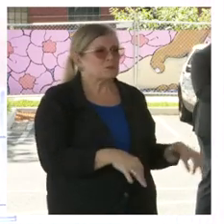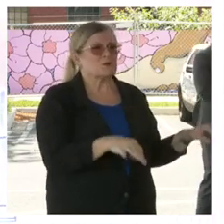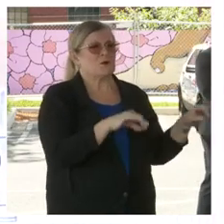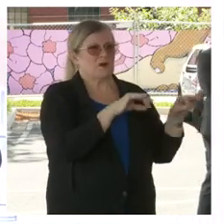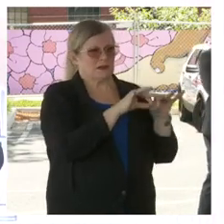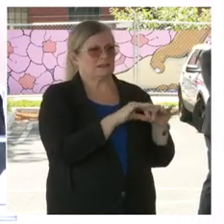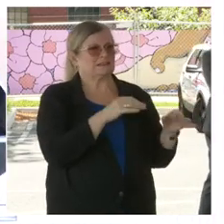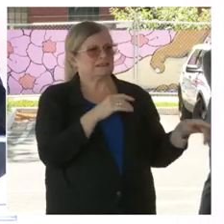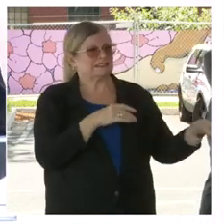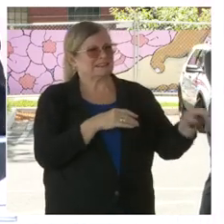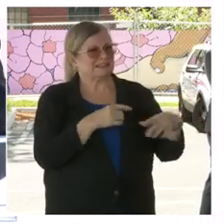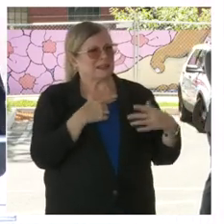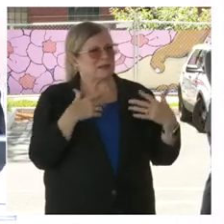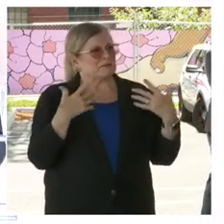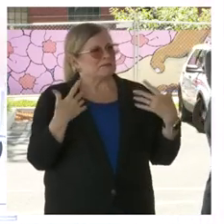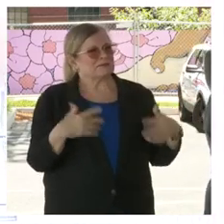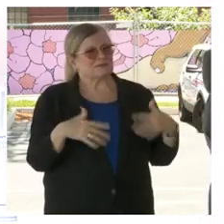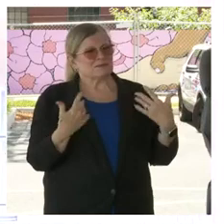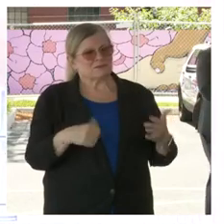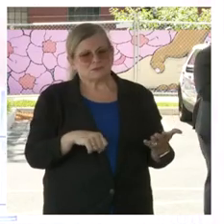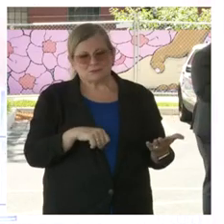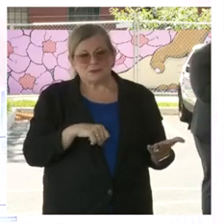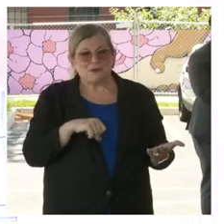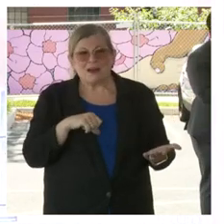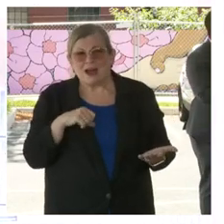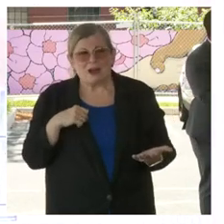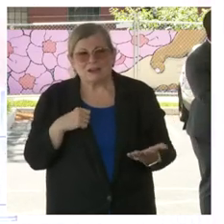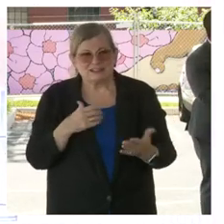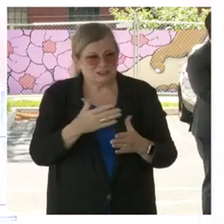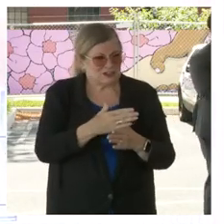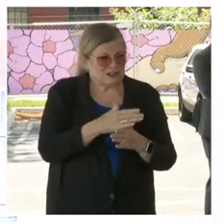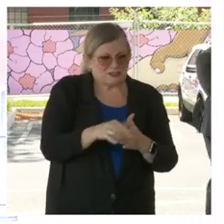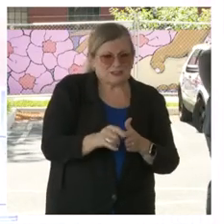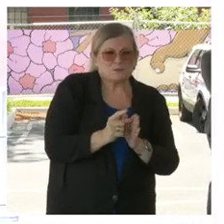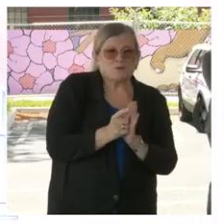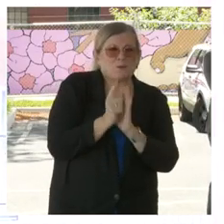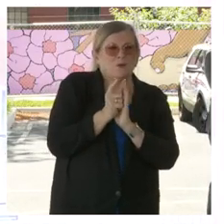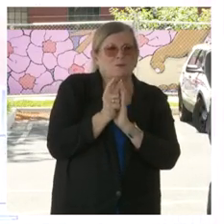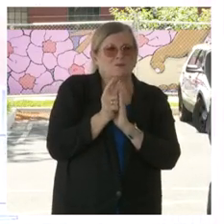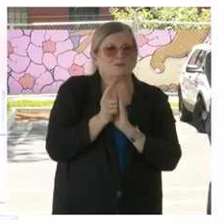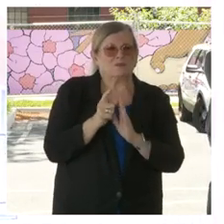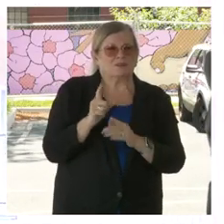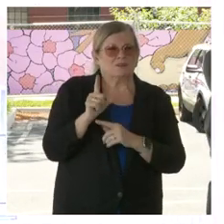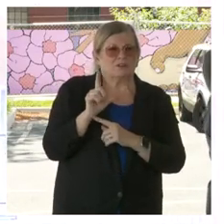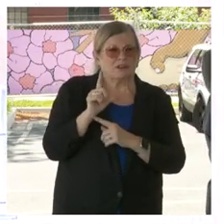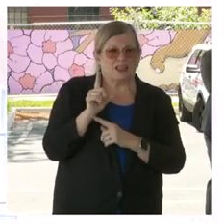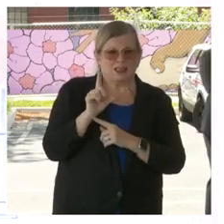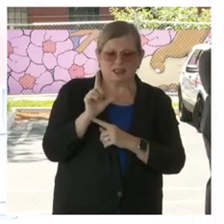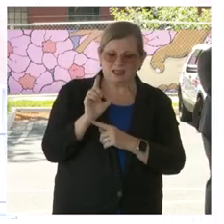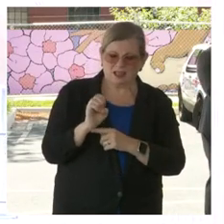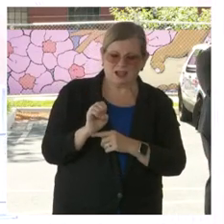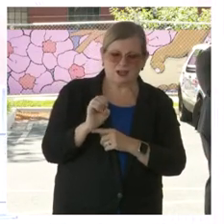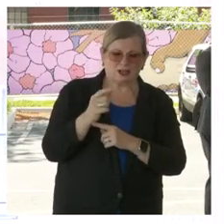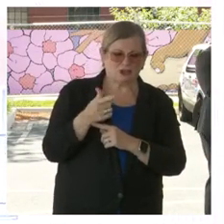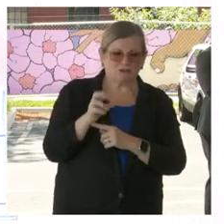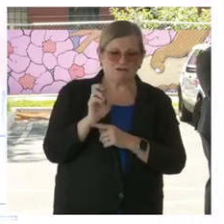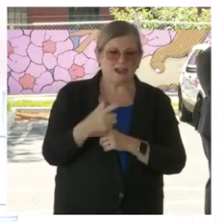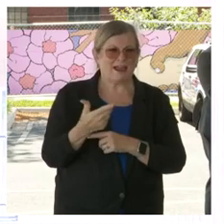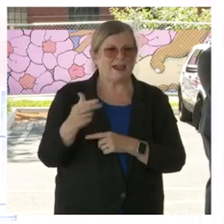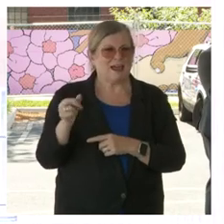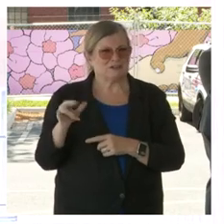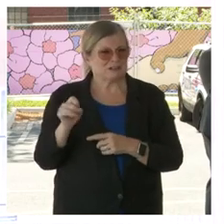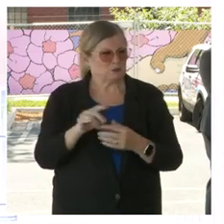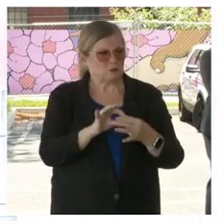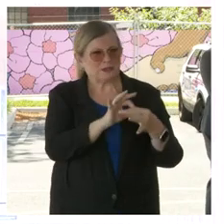and proud I am to share this moment with LeGreg Harrison, a young man whose roots grew from this very neighborhood, as was mentioned